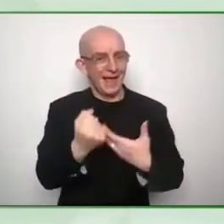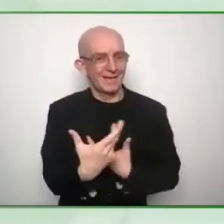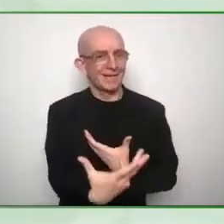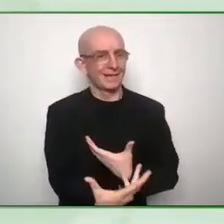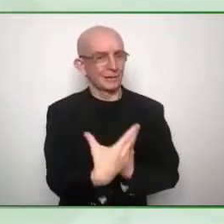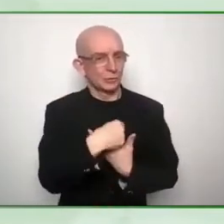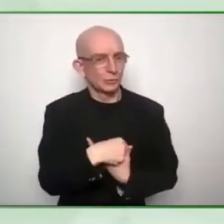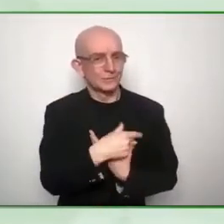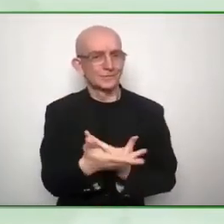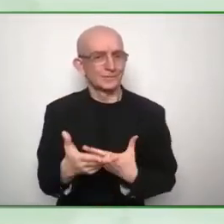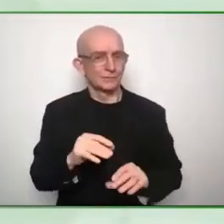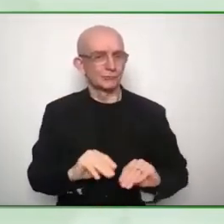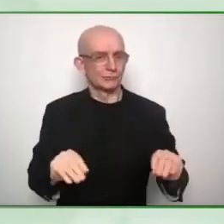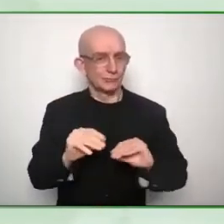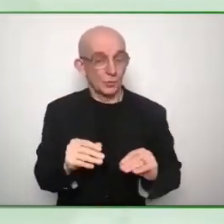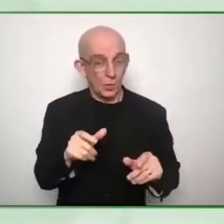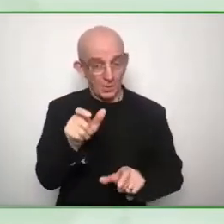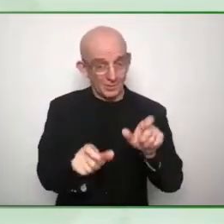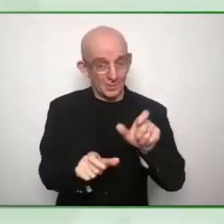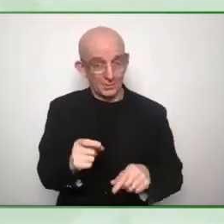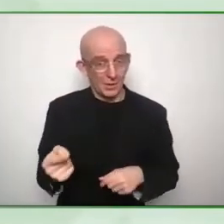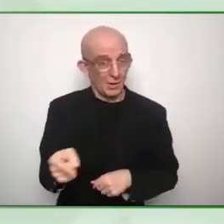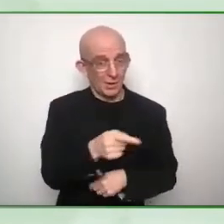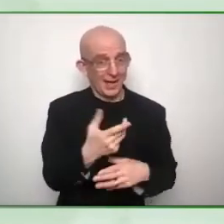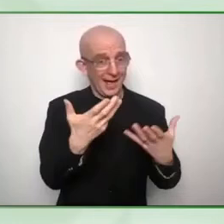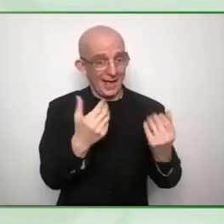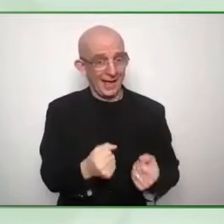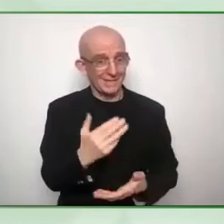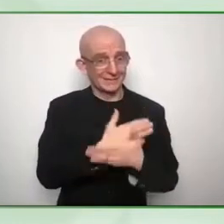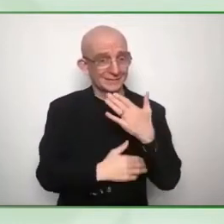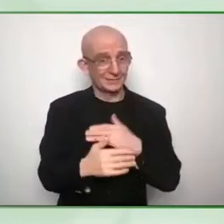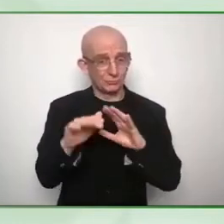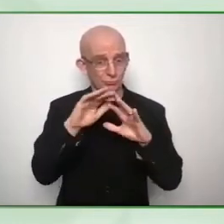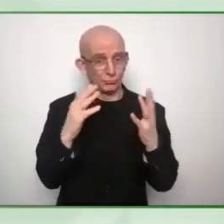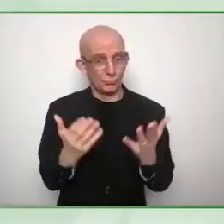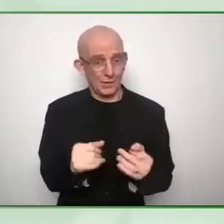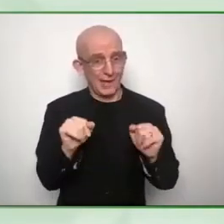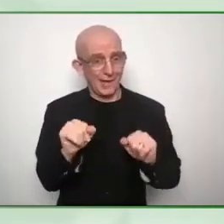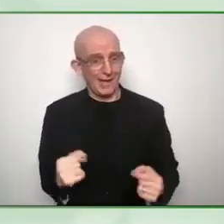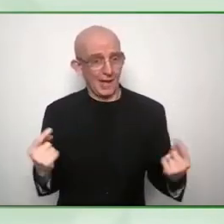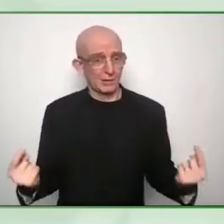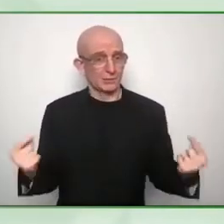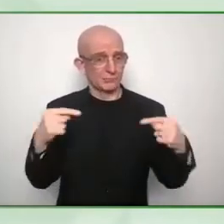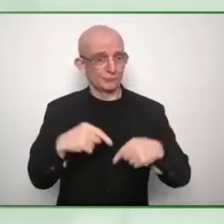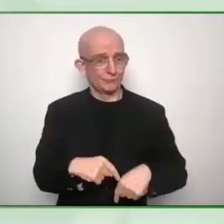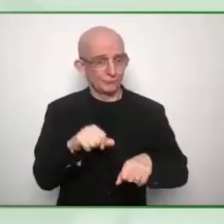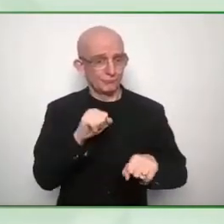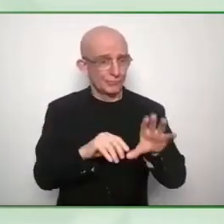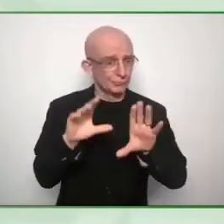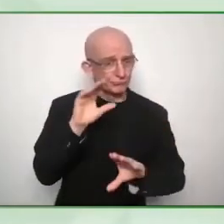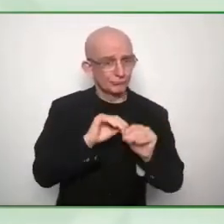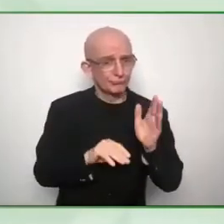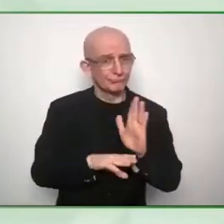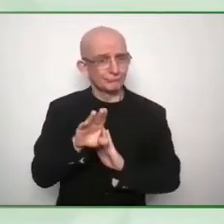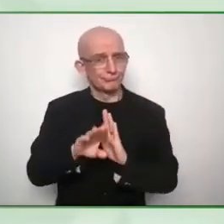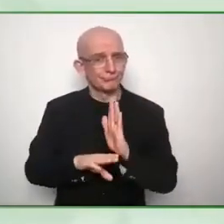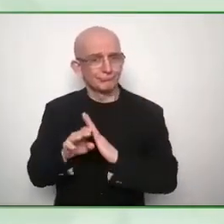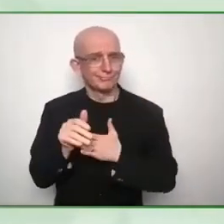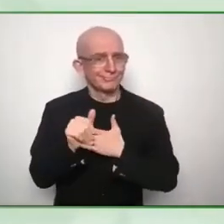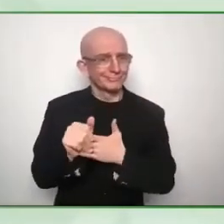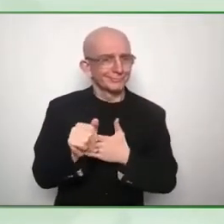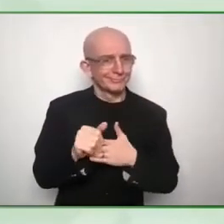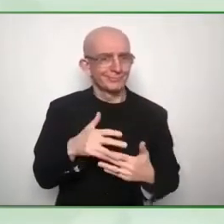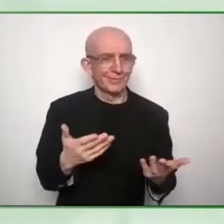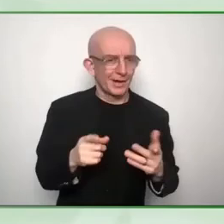can then go back to their home countries and then, you know, be able to grow their projects there.